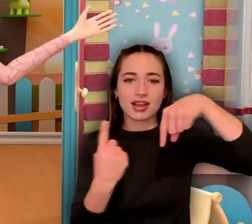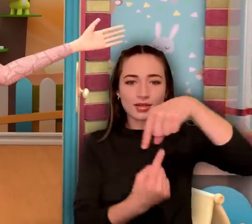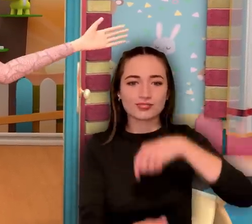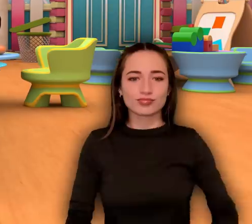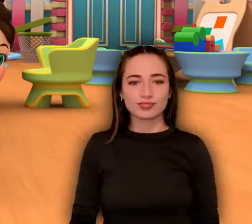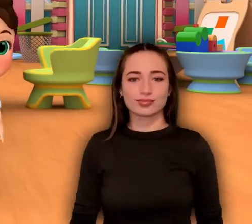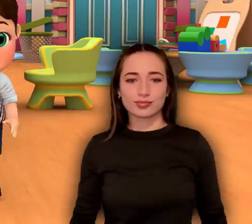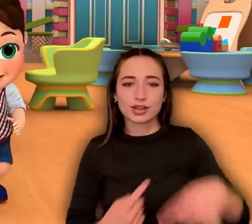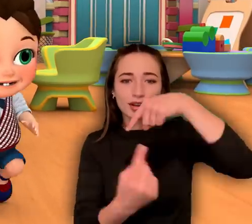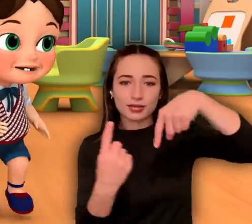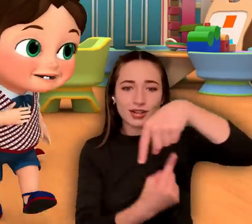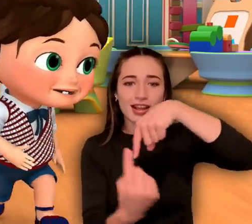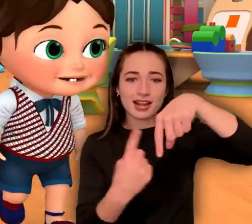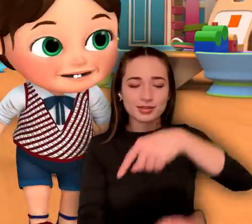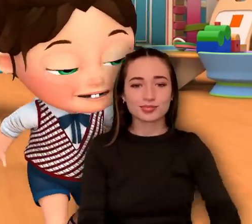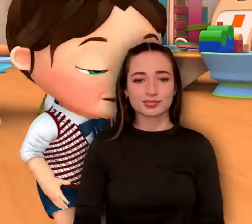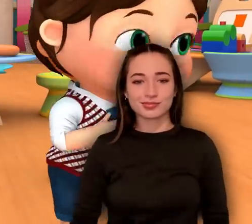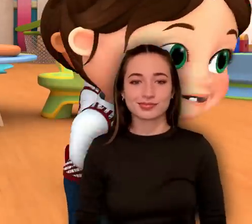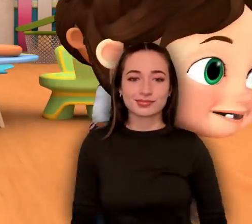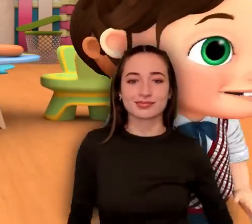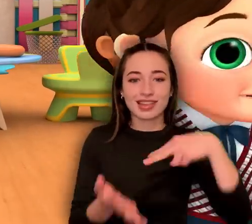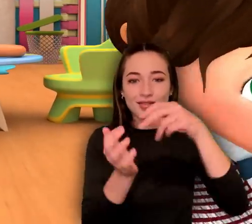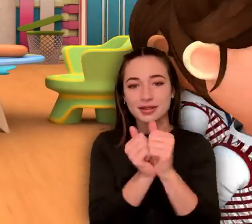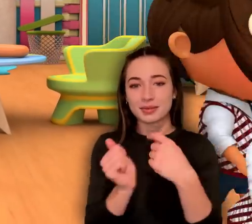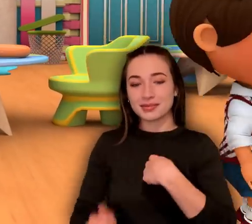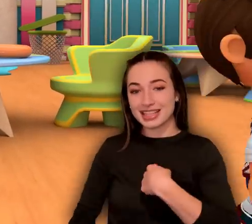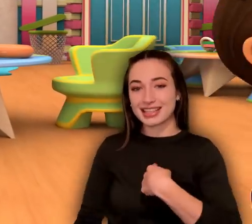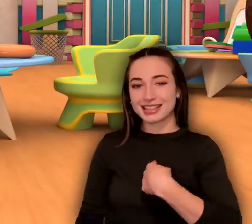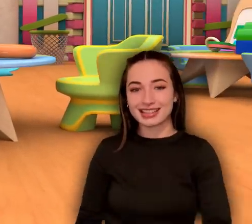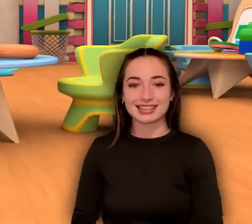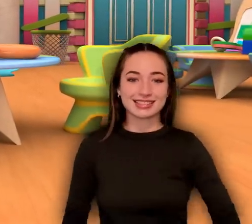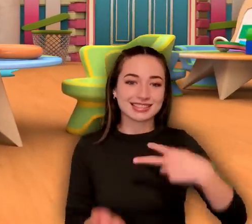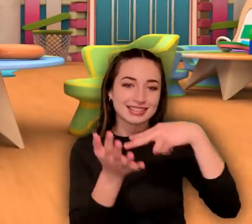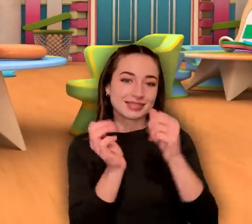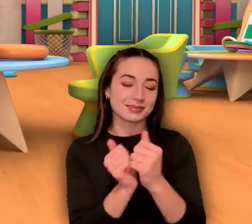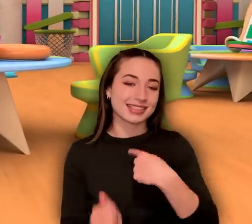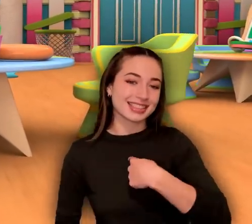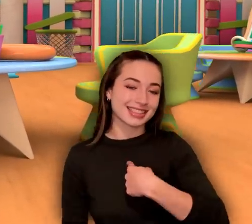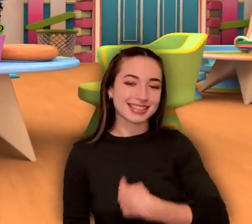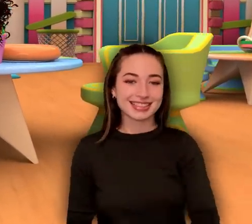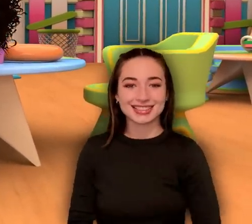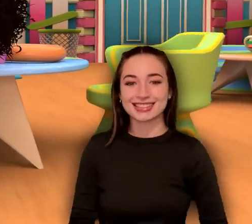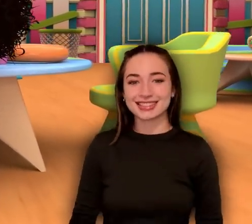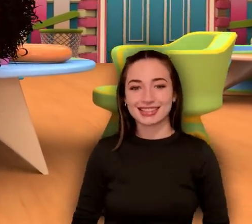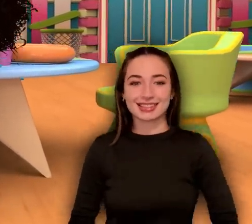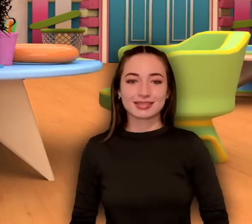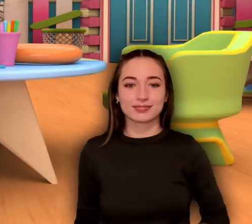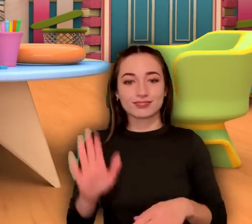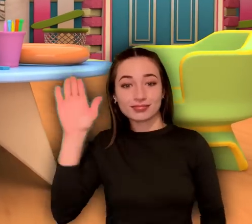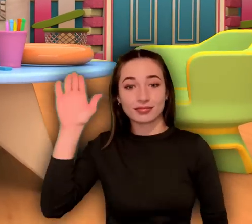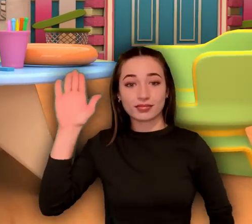turn around turn around Dance with Me dance with me